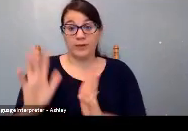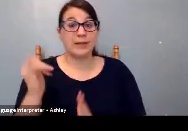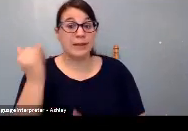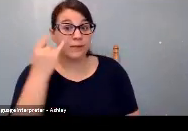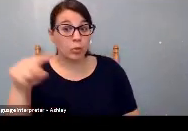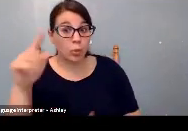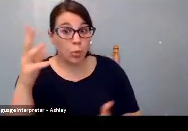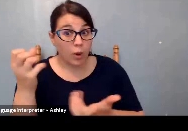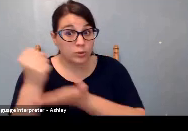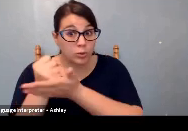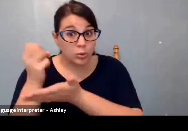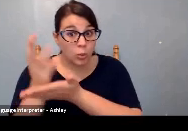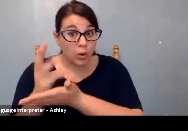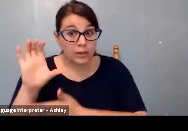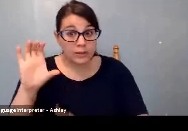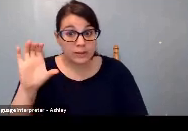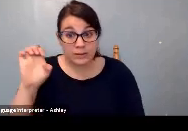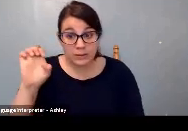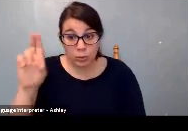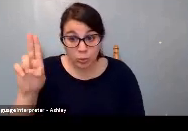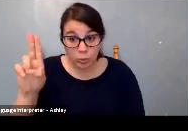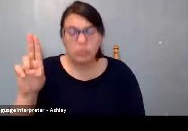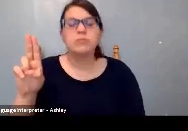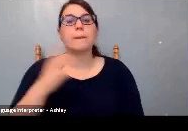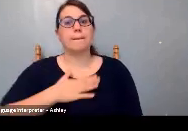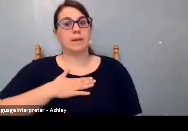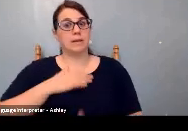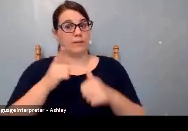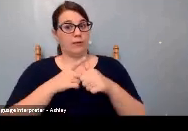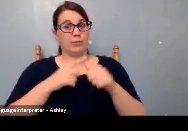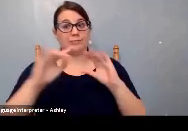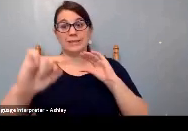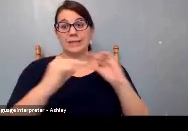please ensure that you do the following. Email